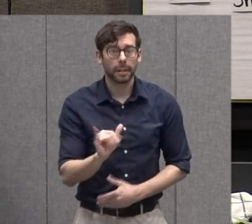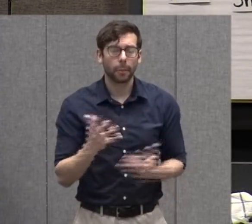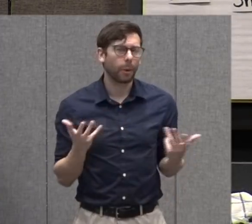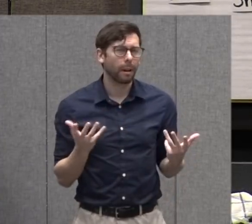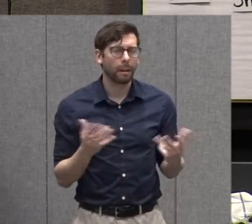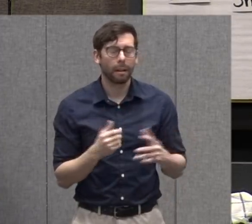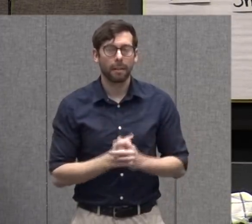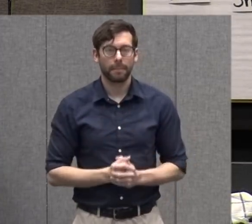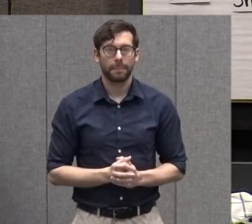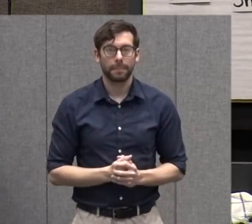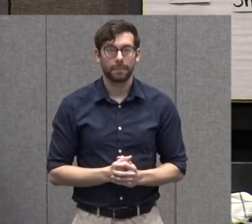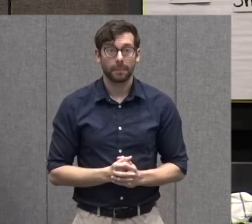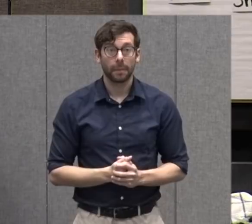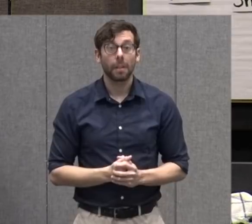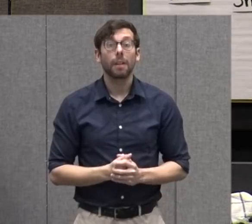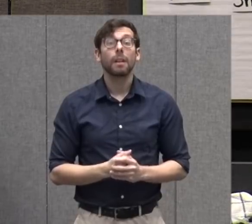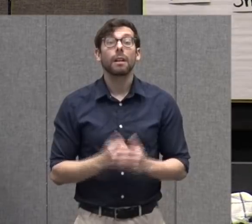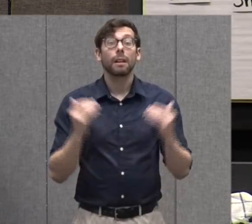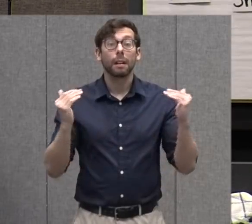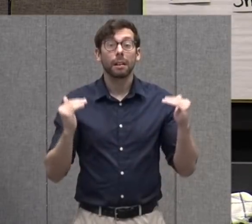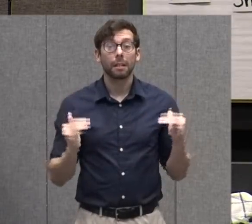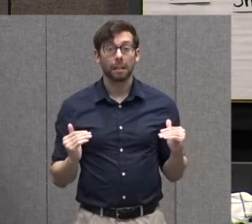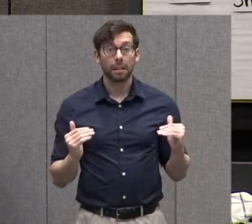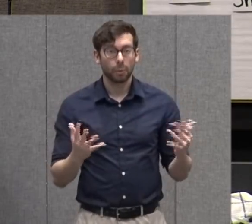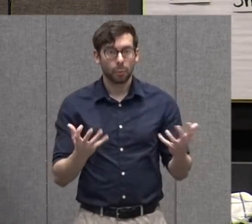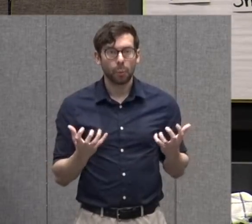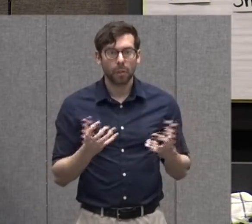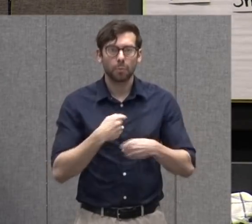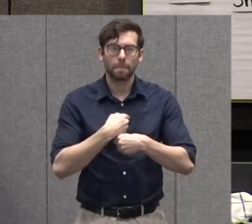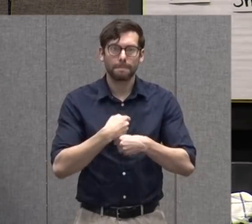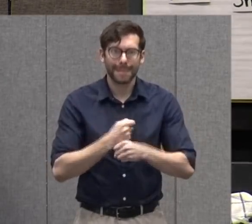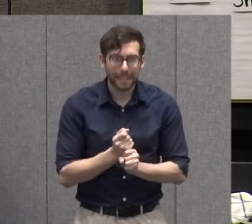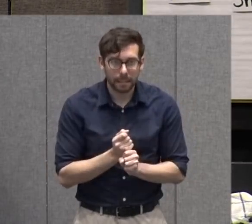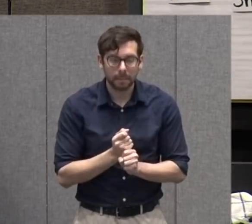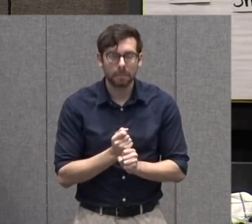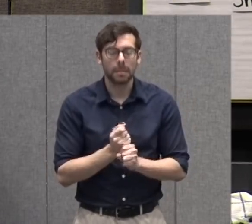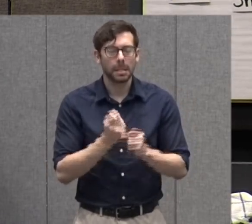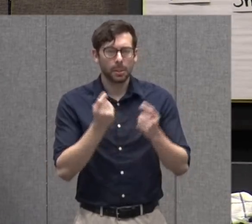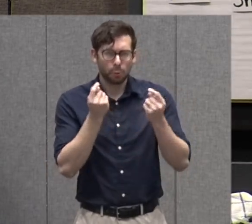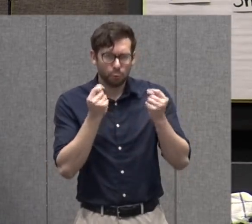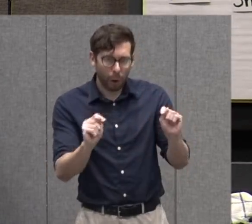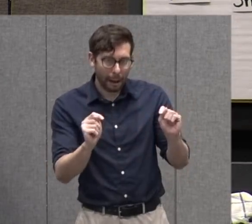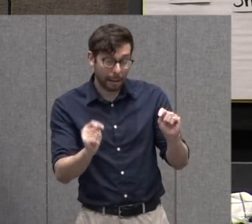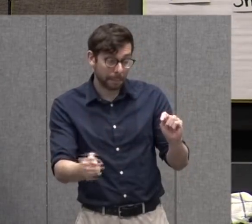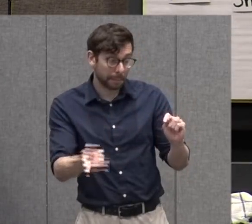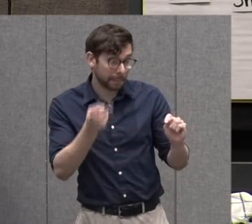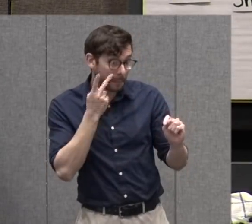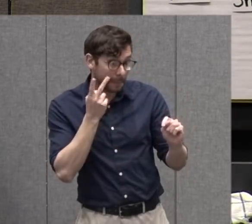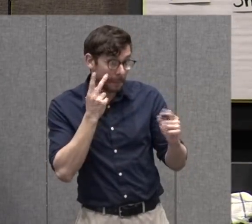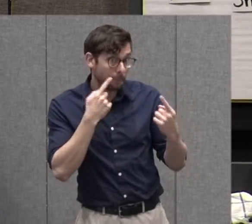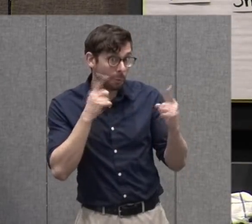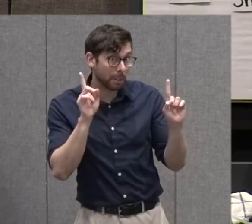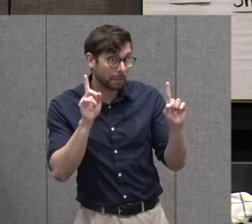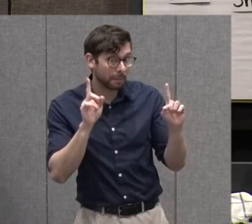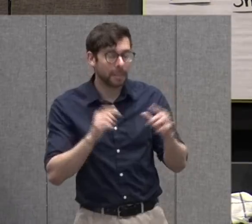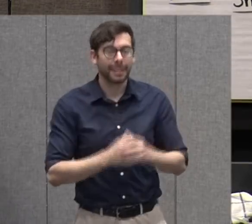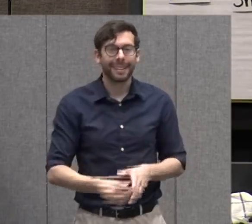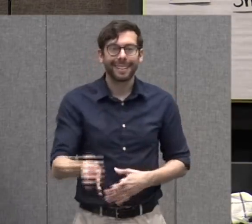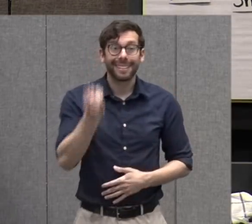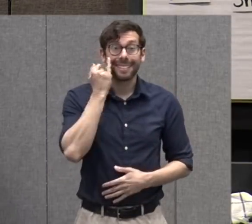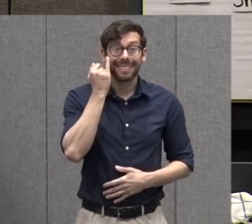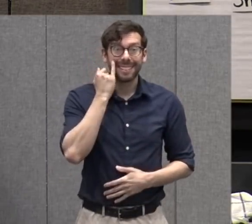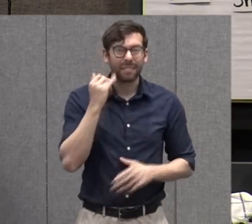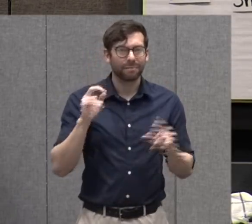to make it. And we want to try it out, see if it works. And if it doesn't work, then how are we going to make it